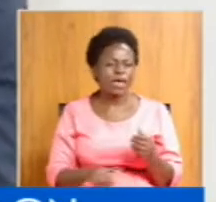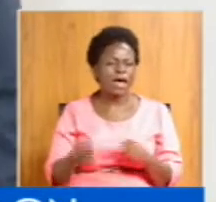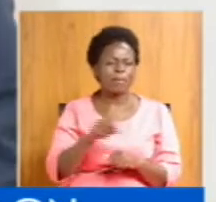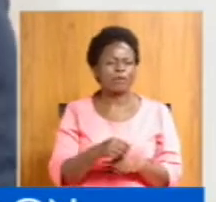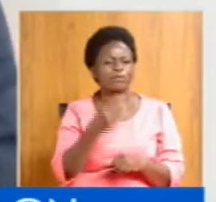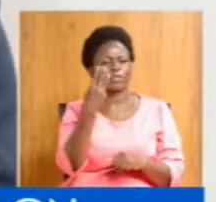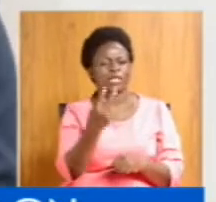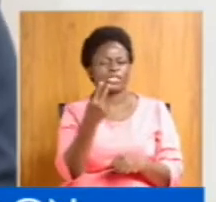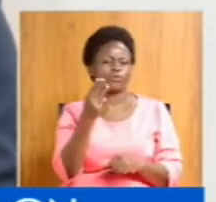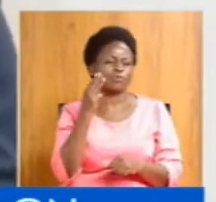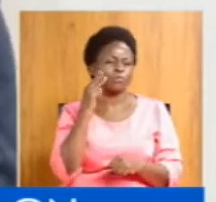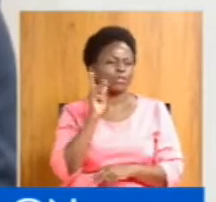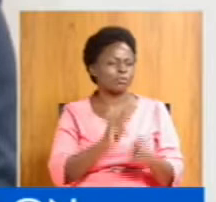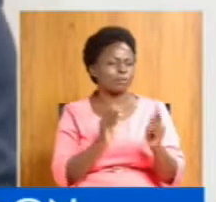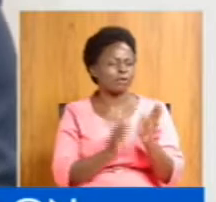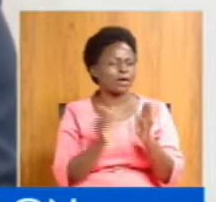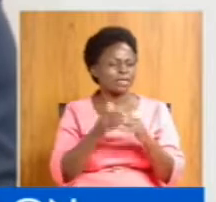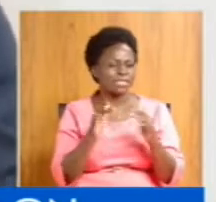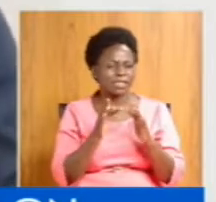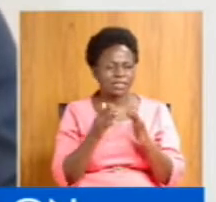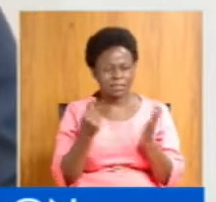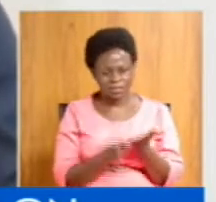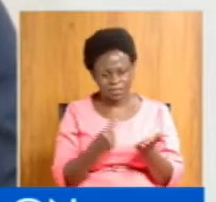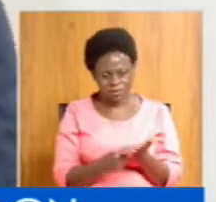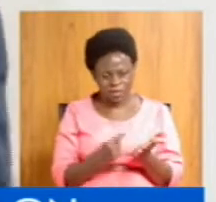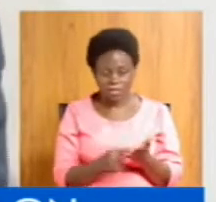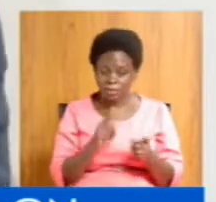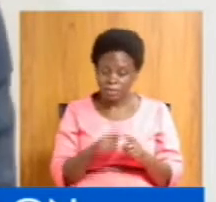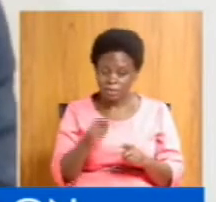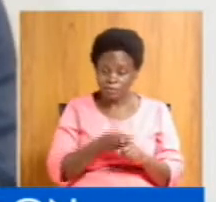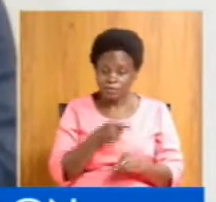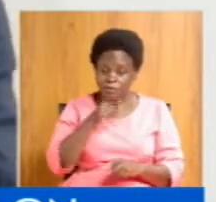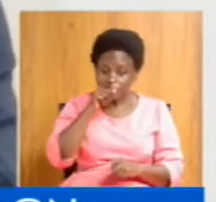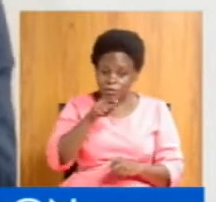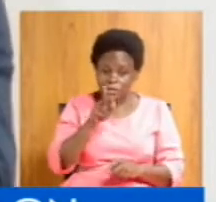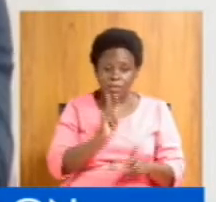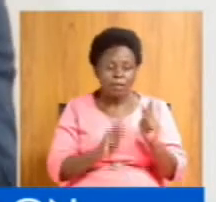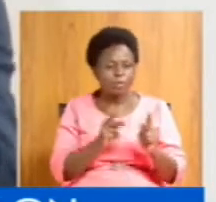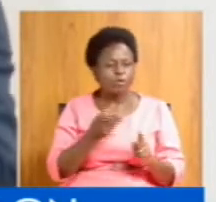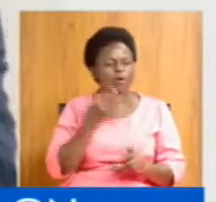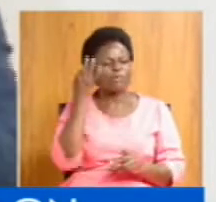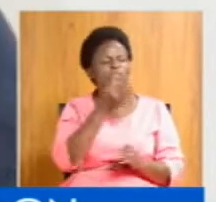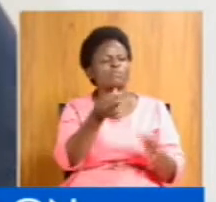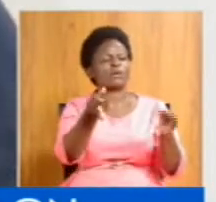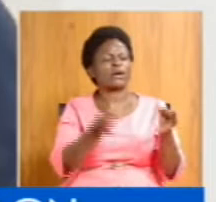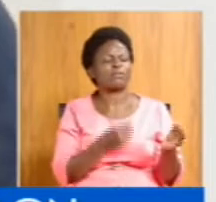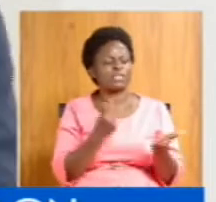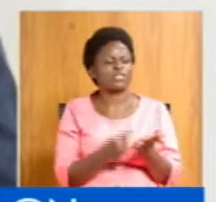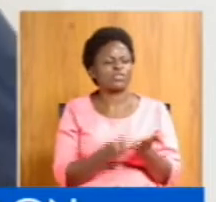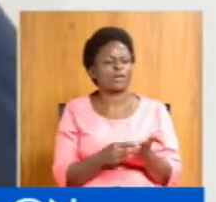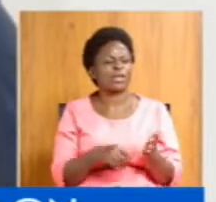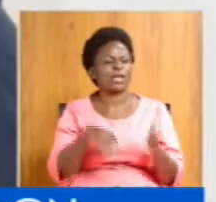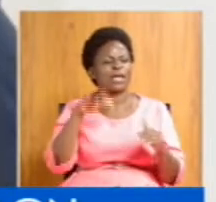about 32 million people accessing Internet in Uganda. But of those, the people that have Facebook accounts in Uganda